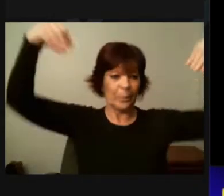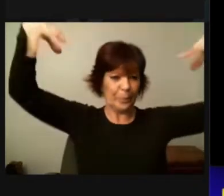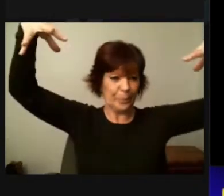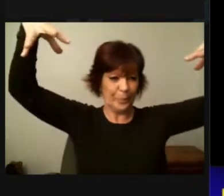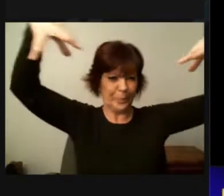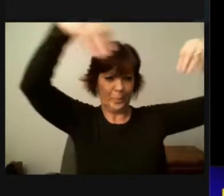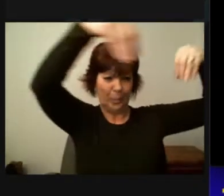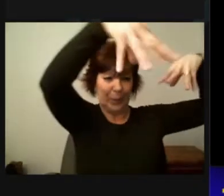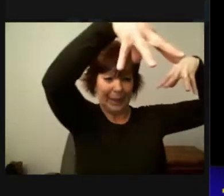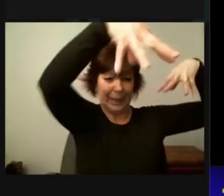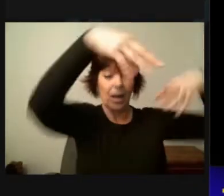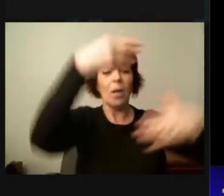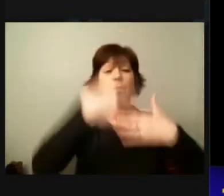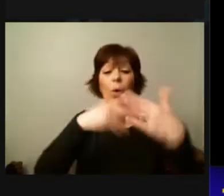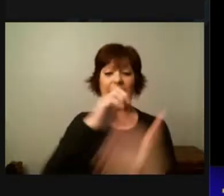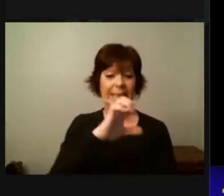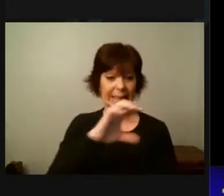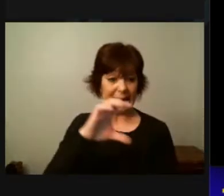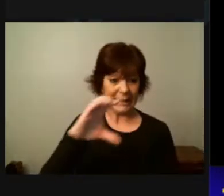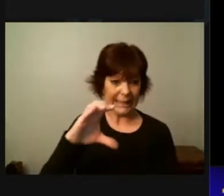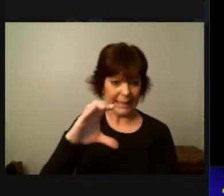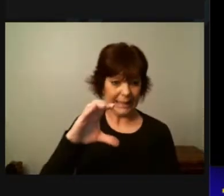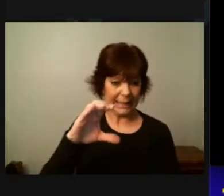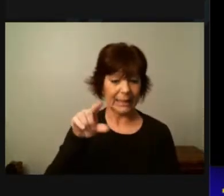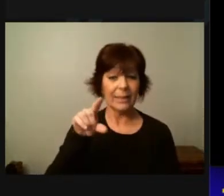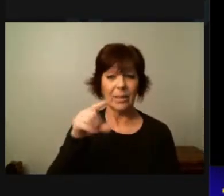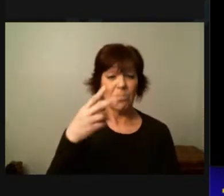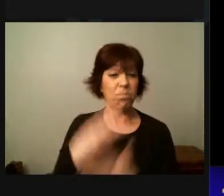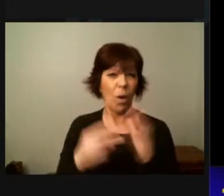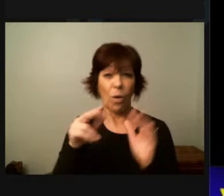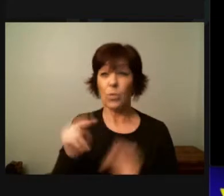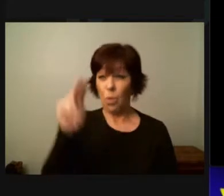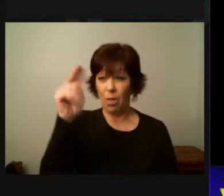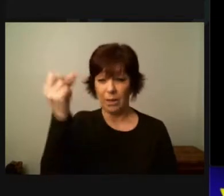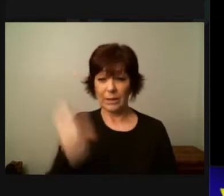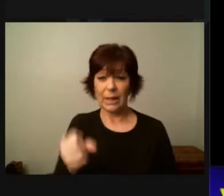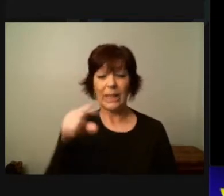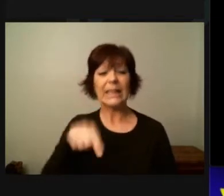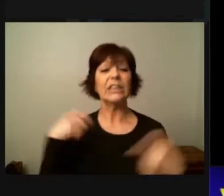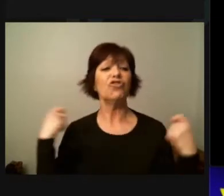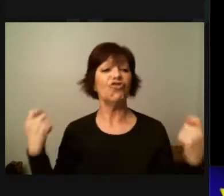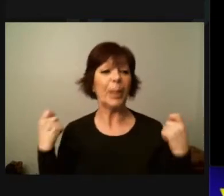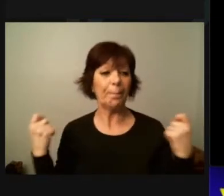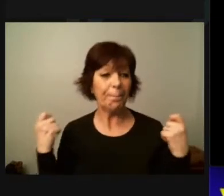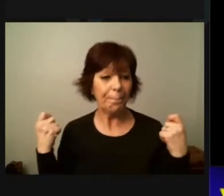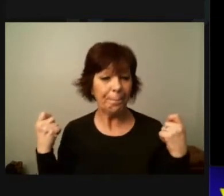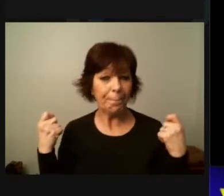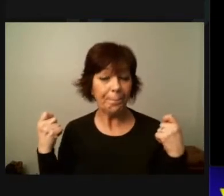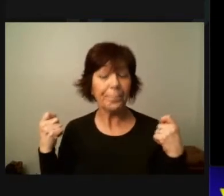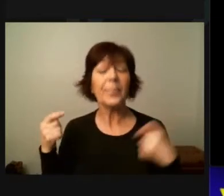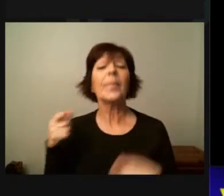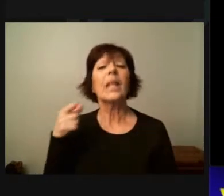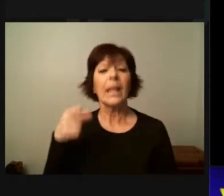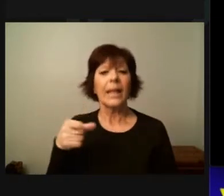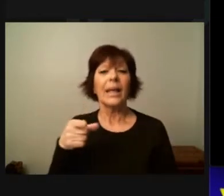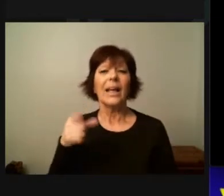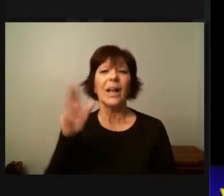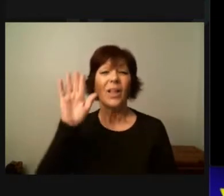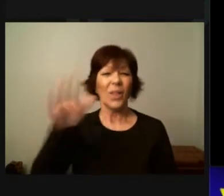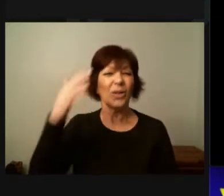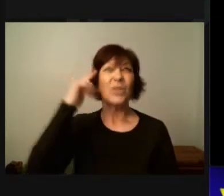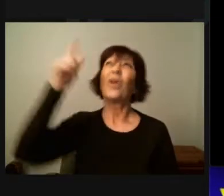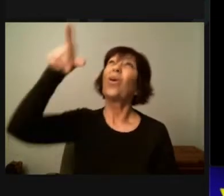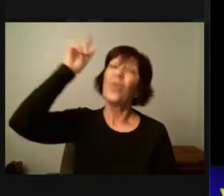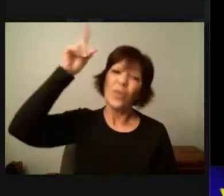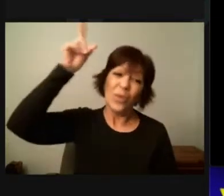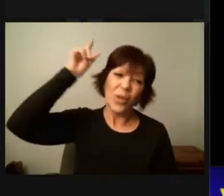both ECCs, they are held, I believe, in gyms. At ECC North, it's a gym. And so it's those